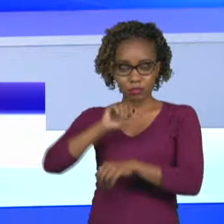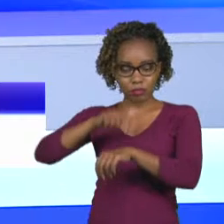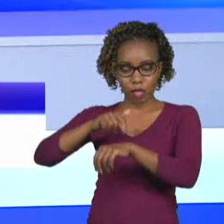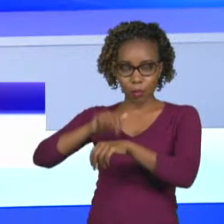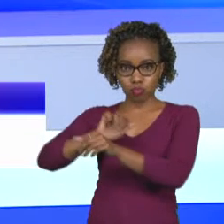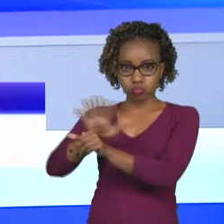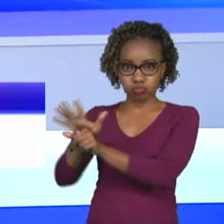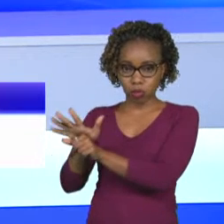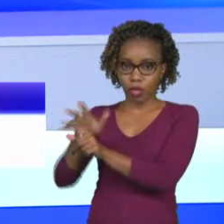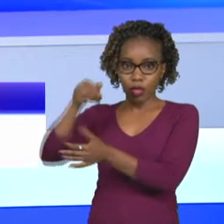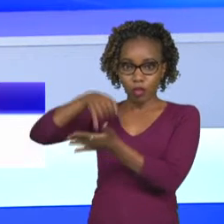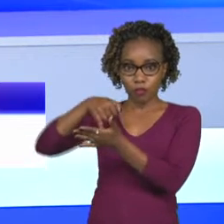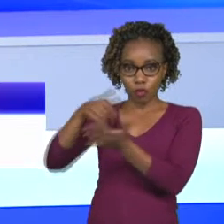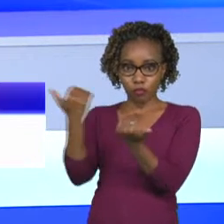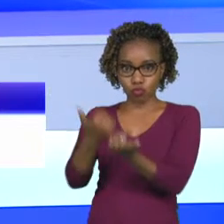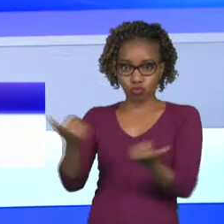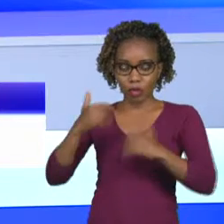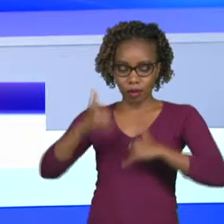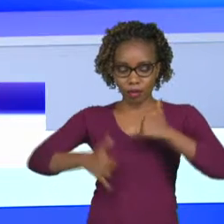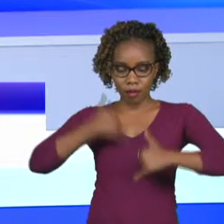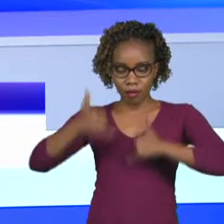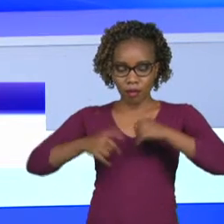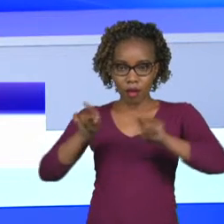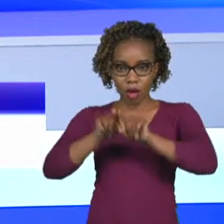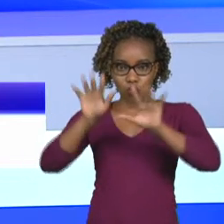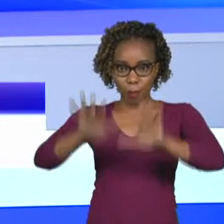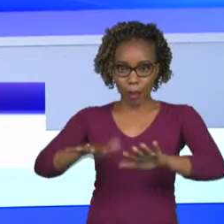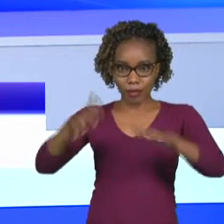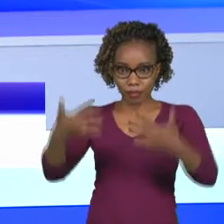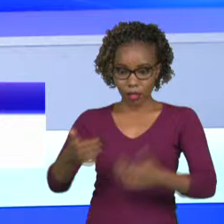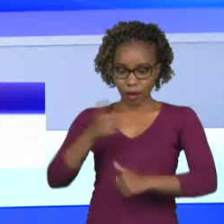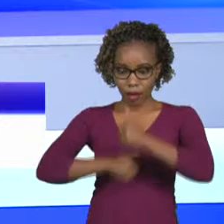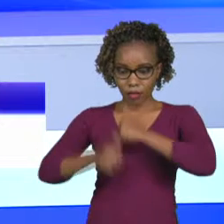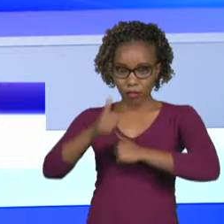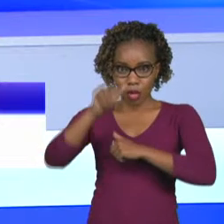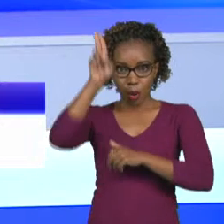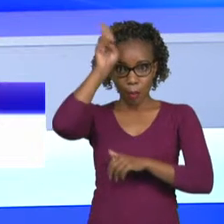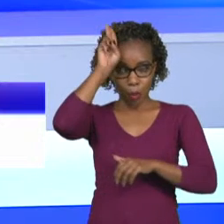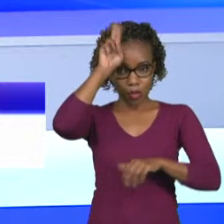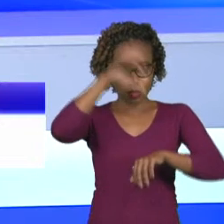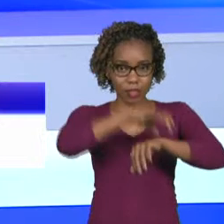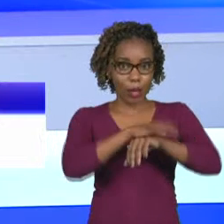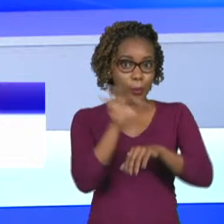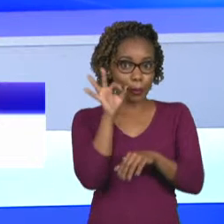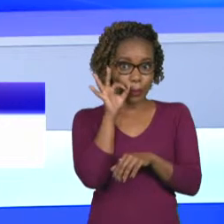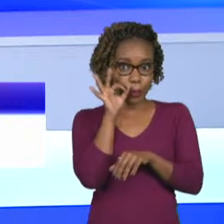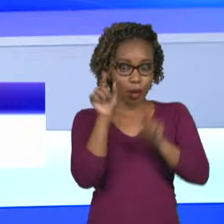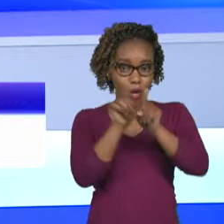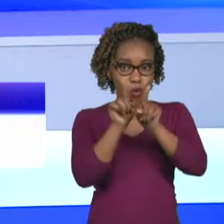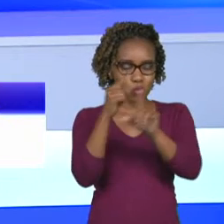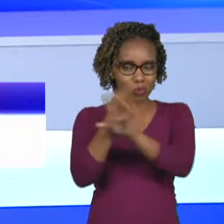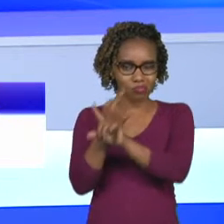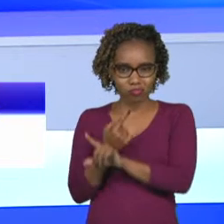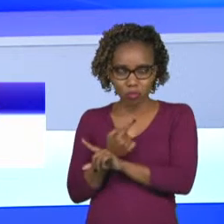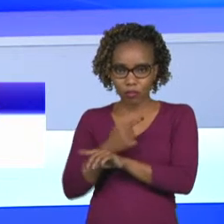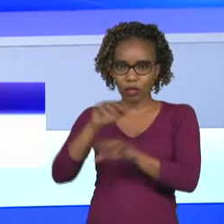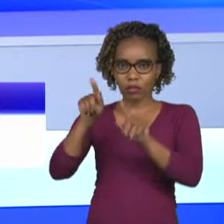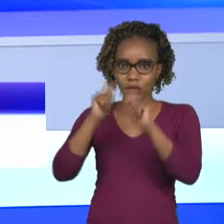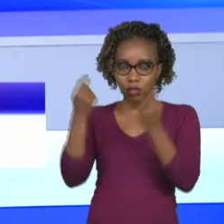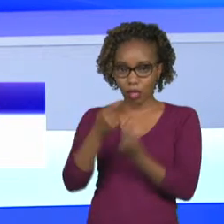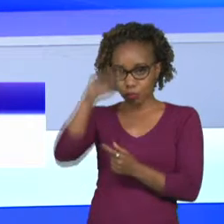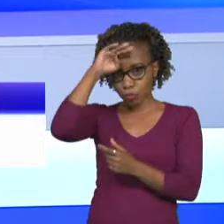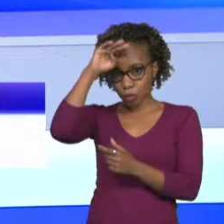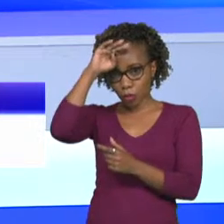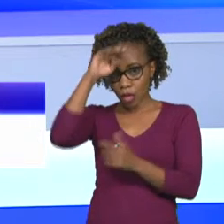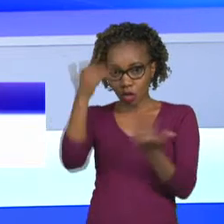pandemic to engage children in entertainment and partying activities. The police seized BHANG and various brands of alcohol. The children,